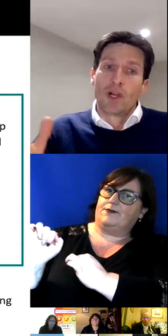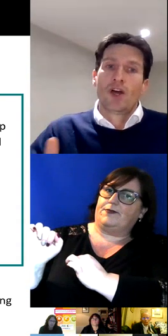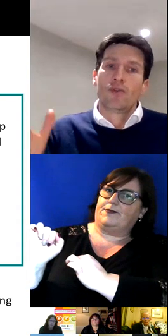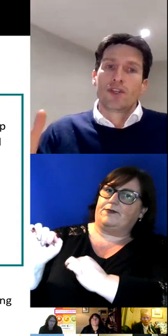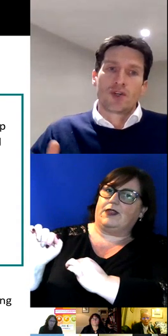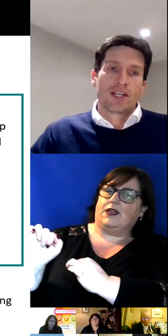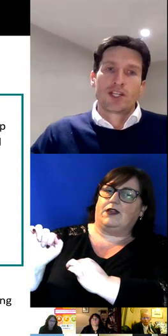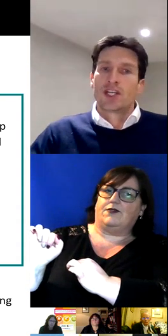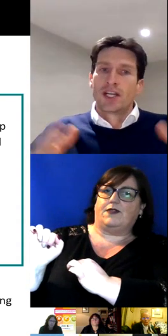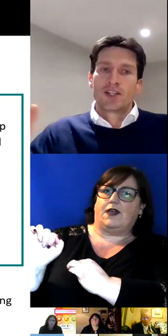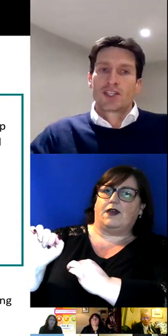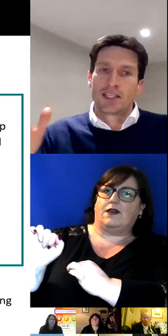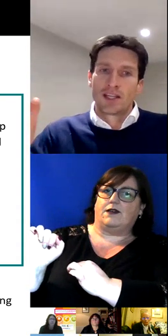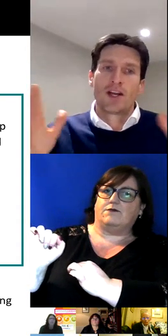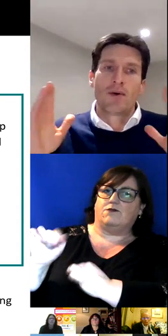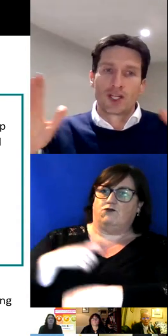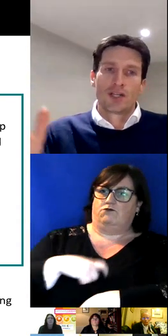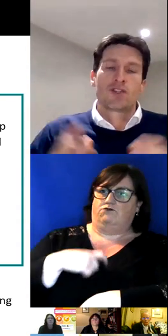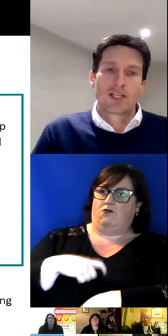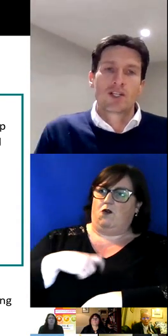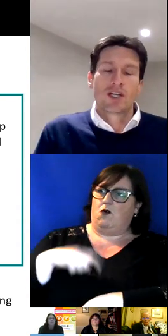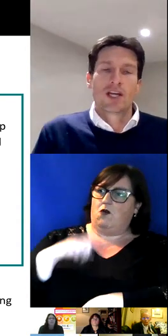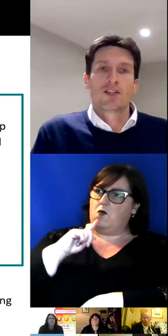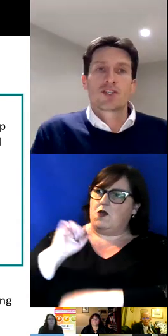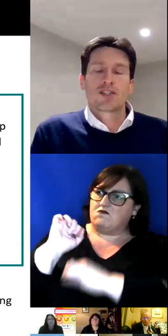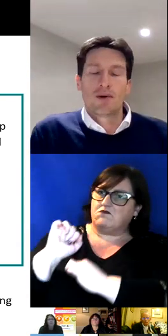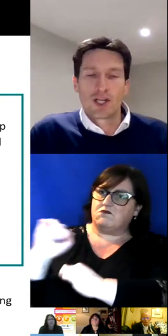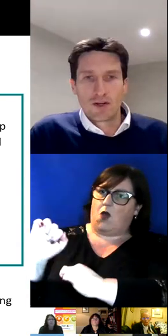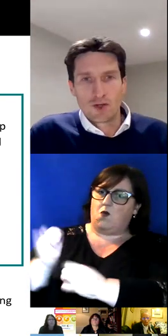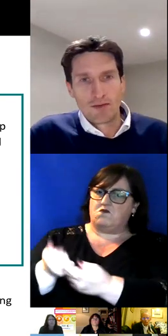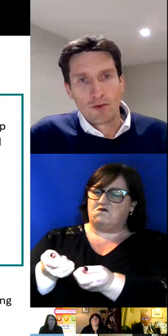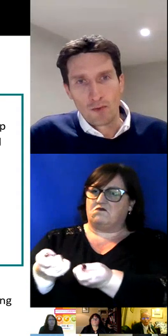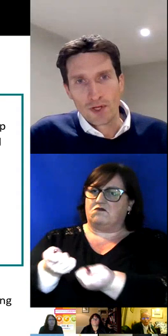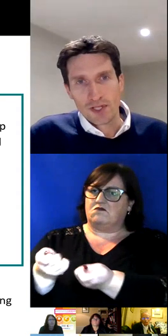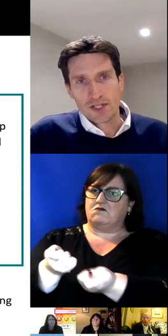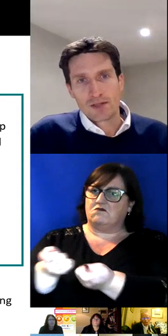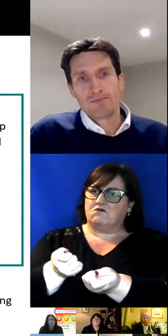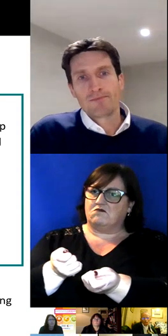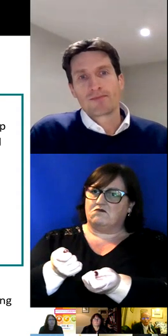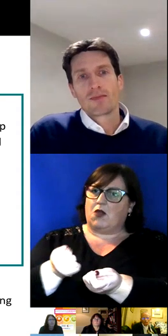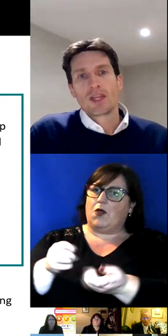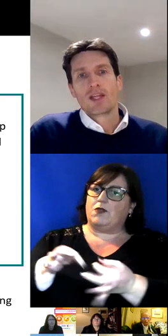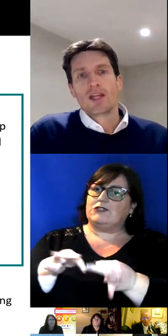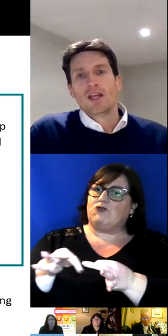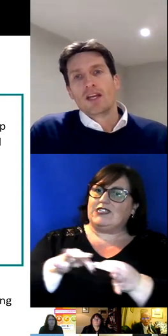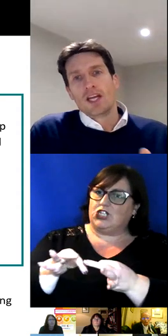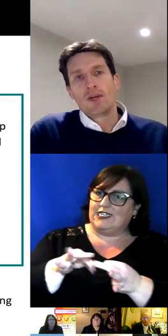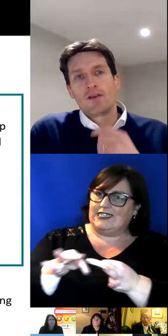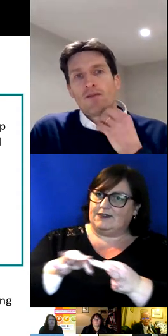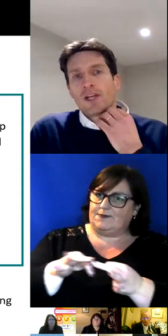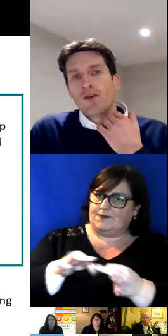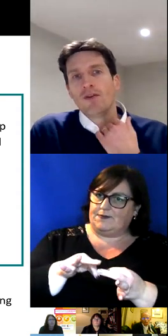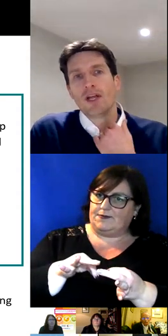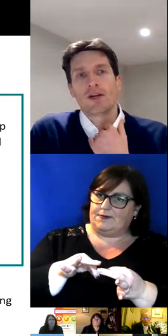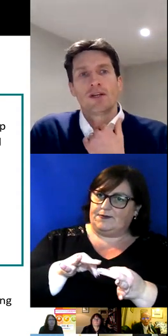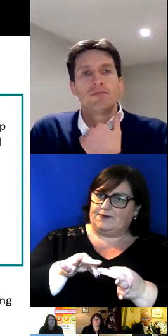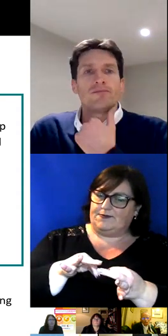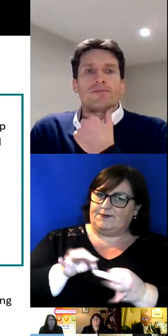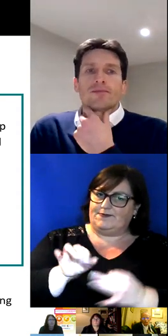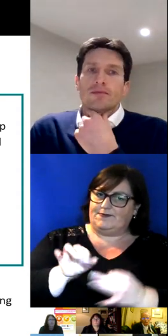that will own the strategy and is setting the direction of strategy, direction of travel for the system. If we can flick